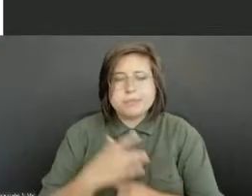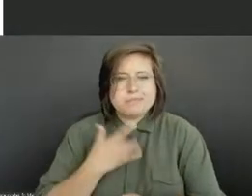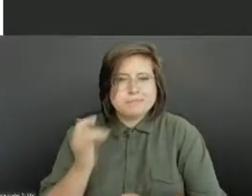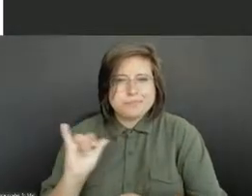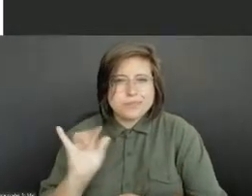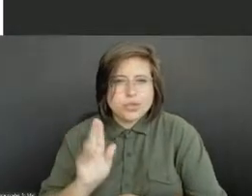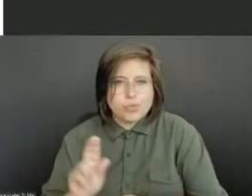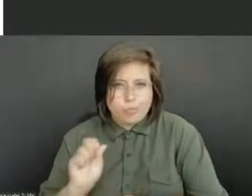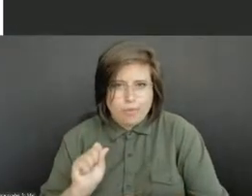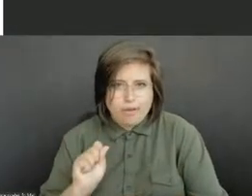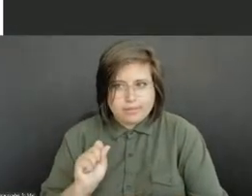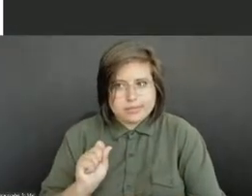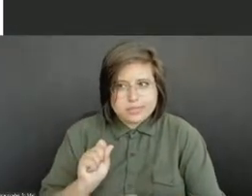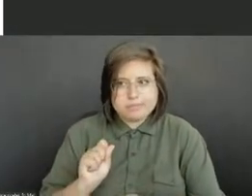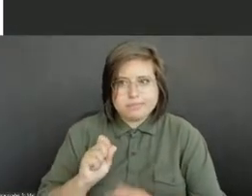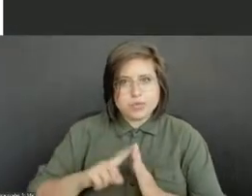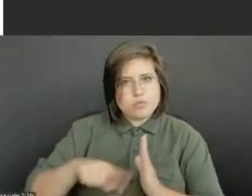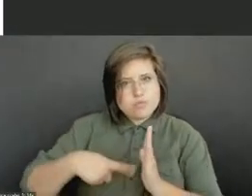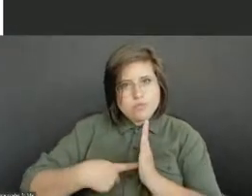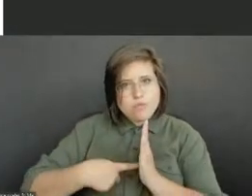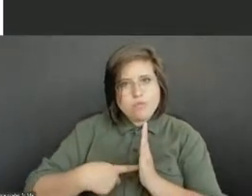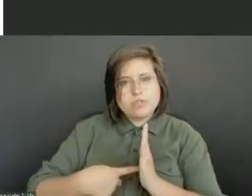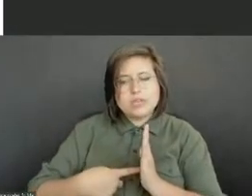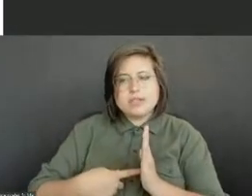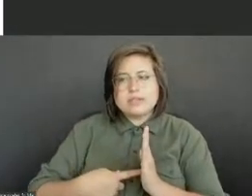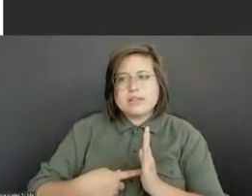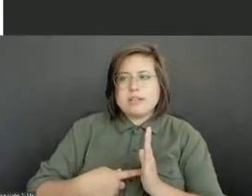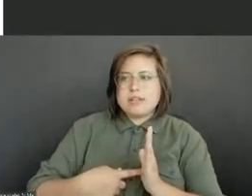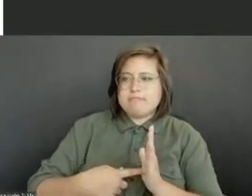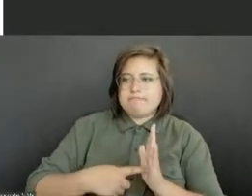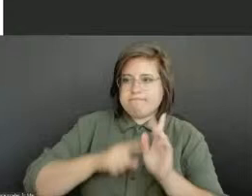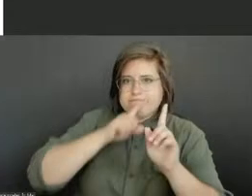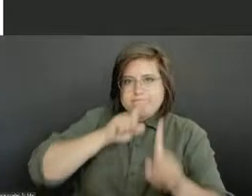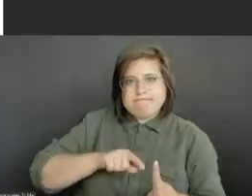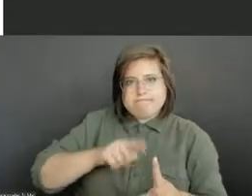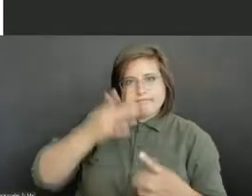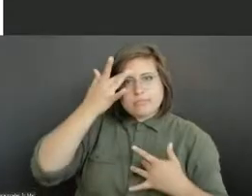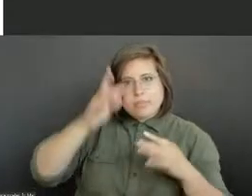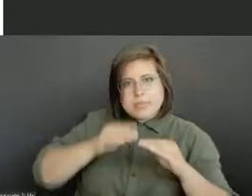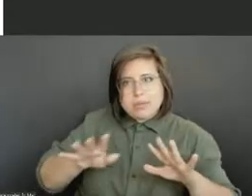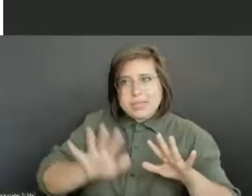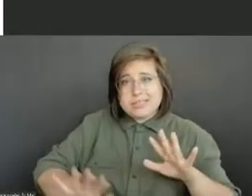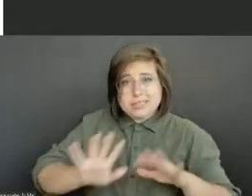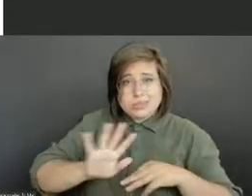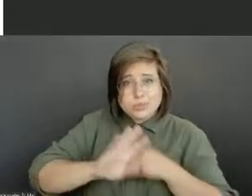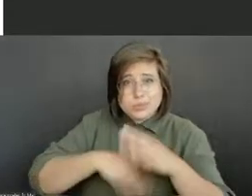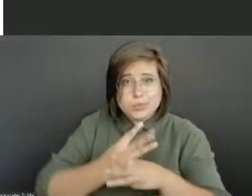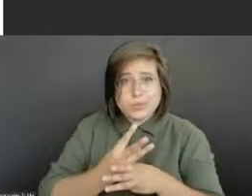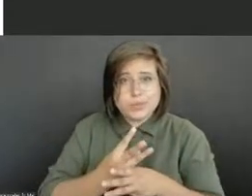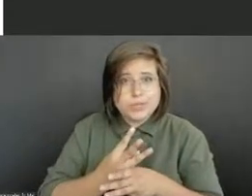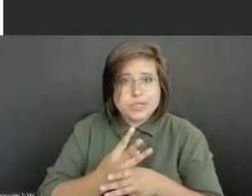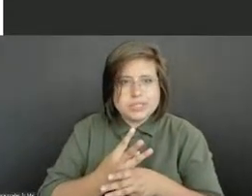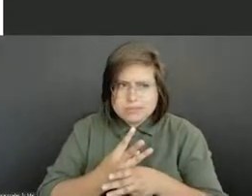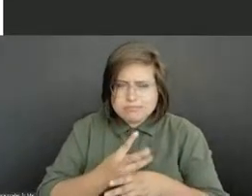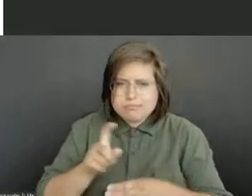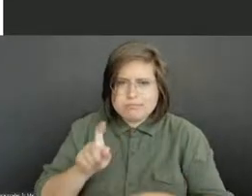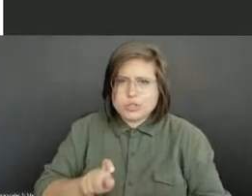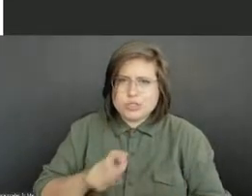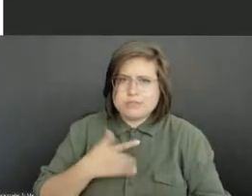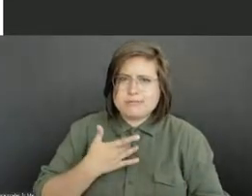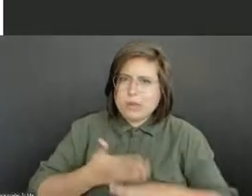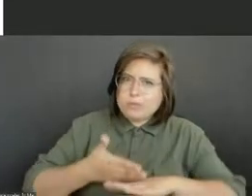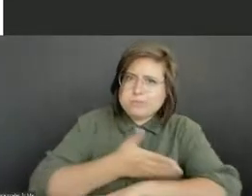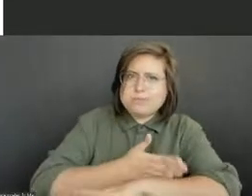US role in responding to pandemics across the world should better prepare us to respond